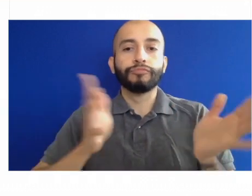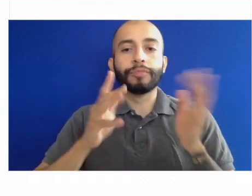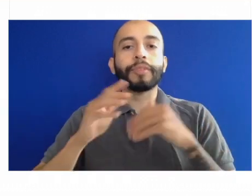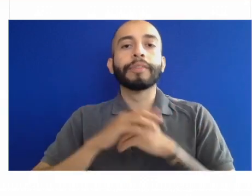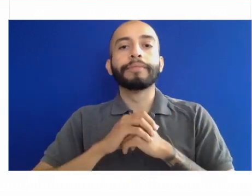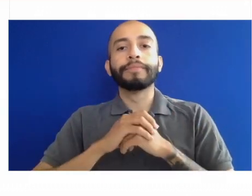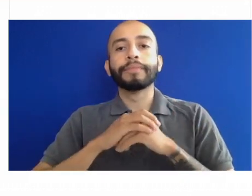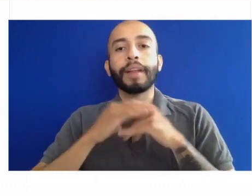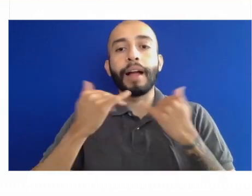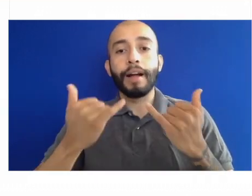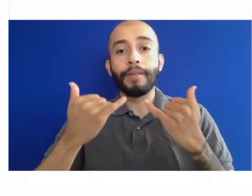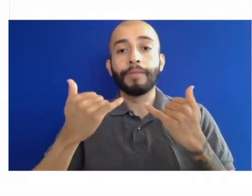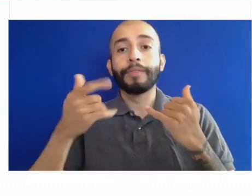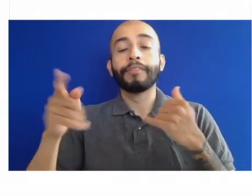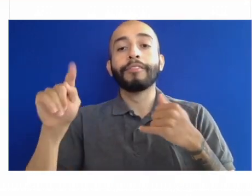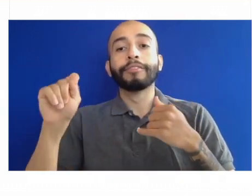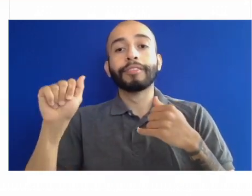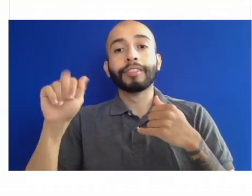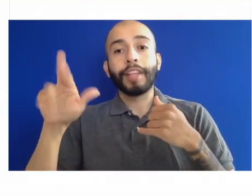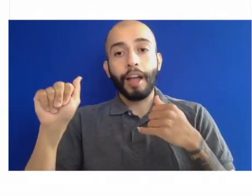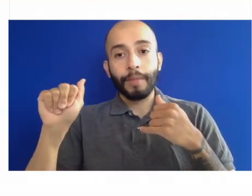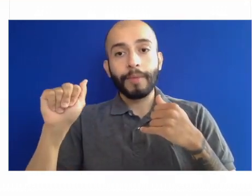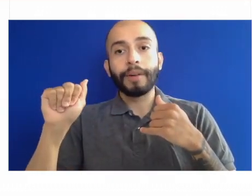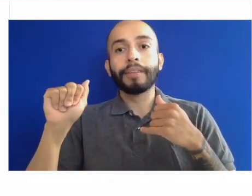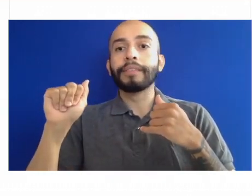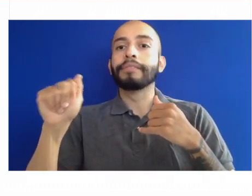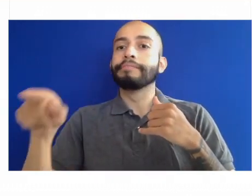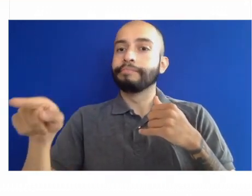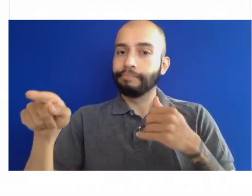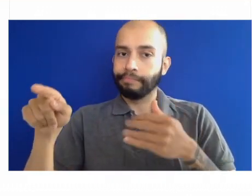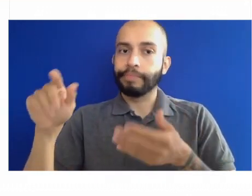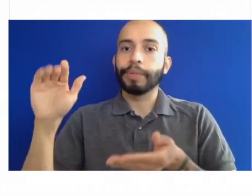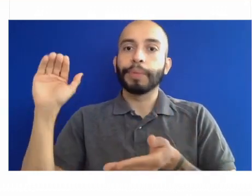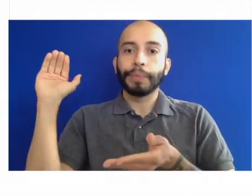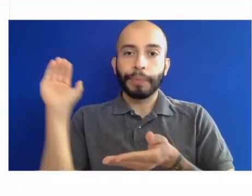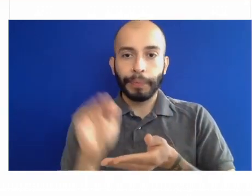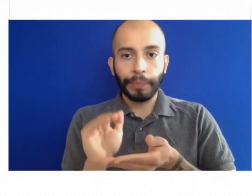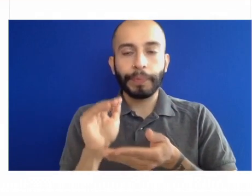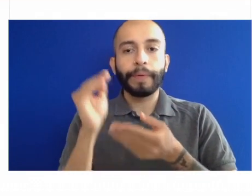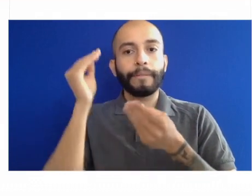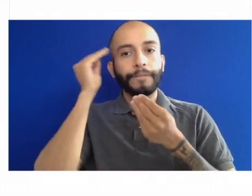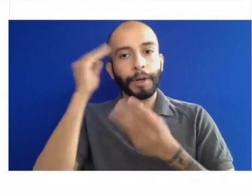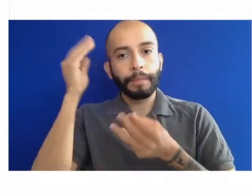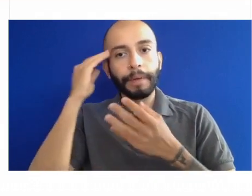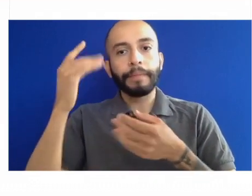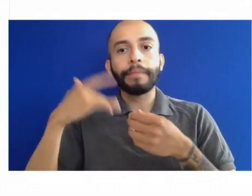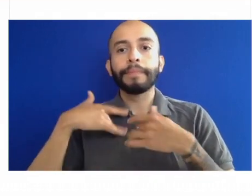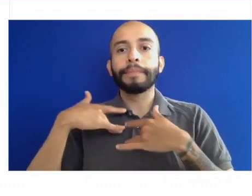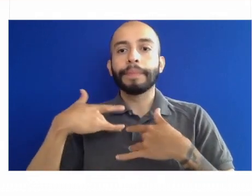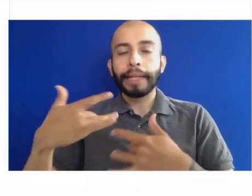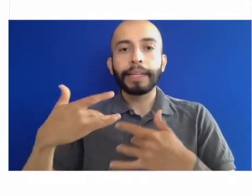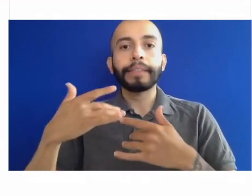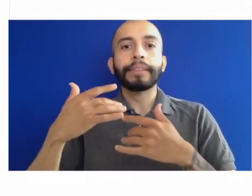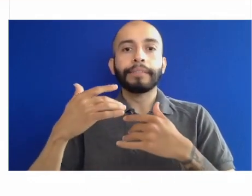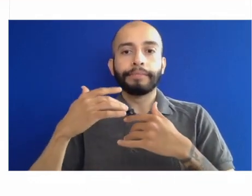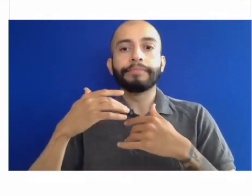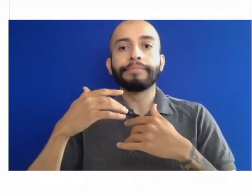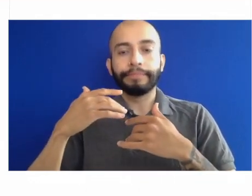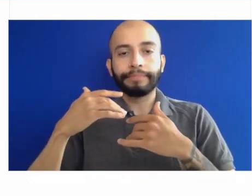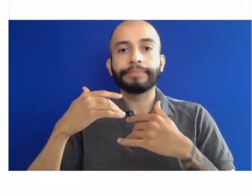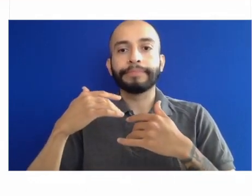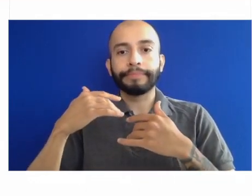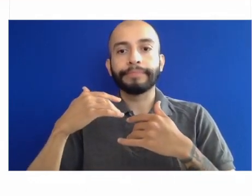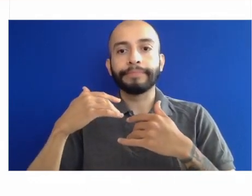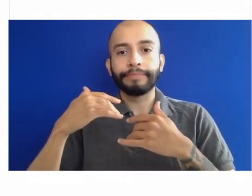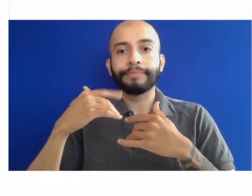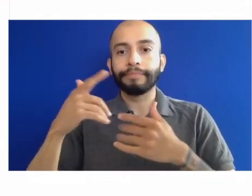misinformation susceptibility. Like a study that we did recently in the UK, basically what we did was we had